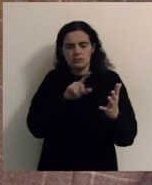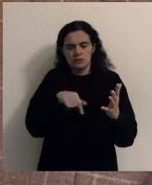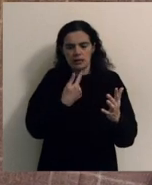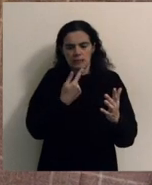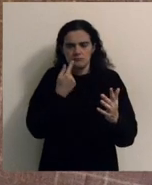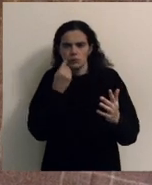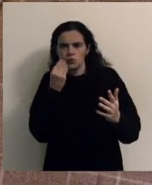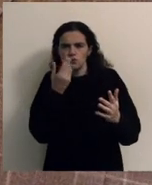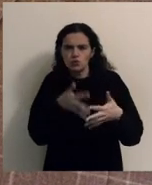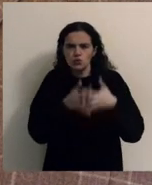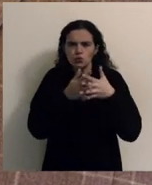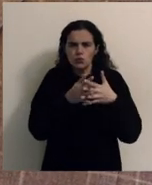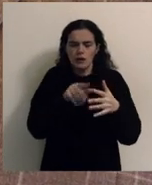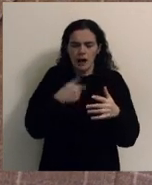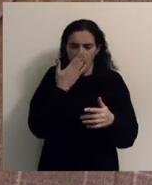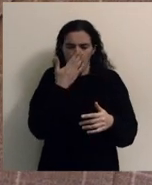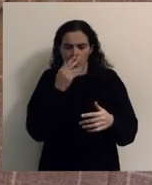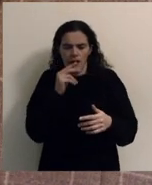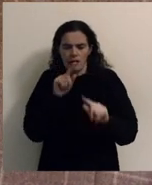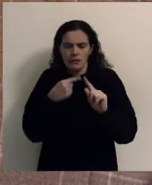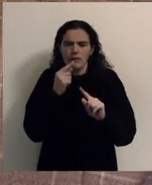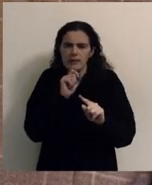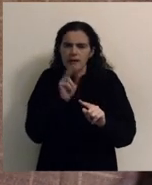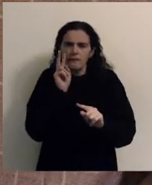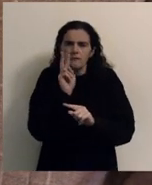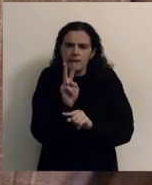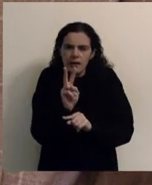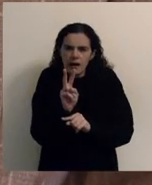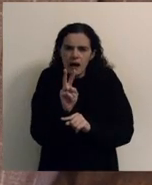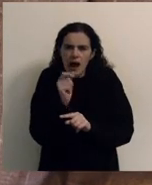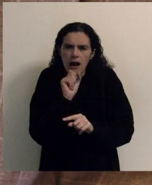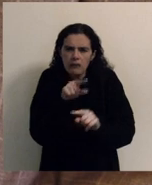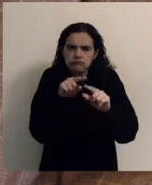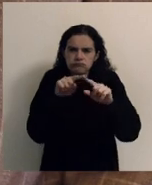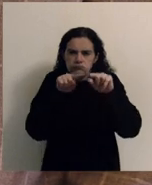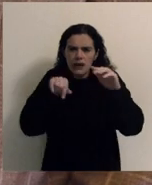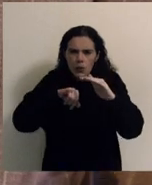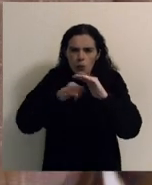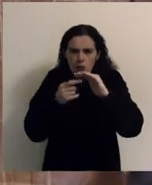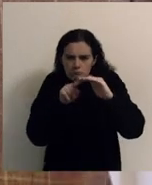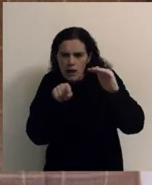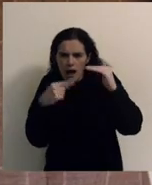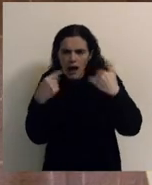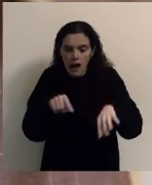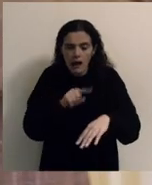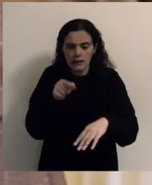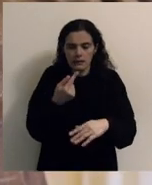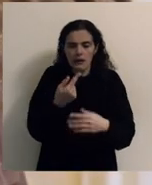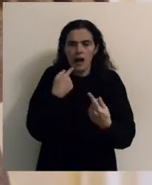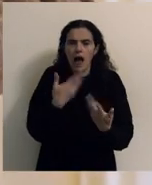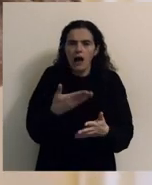structures everything, is almost as if you're looking through a puncture in the canvas. So there's a